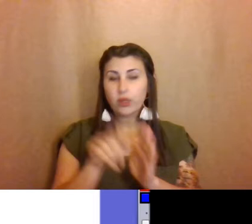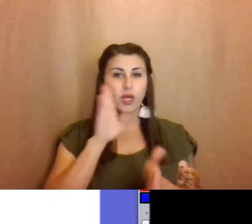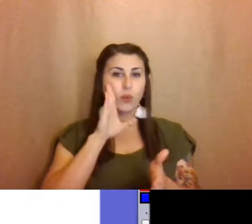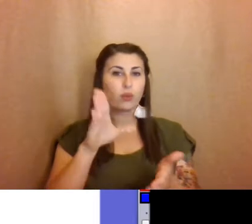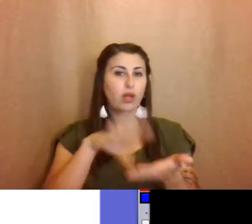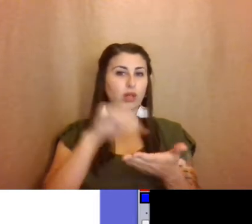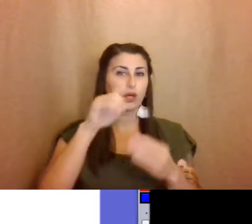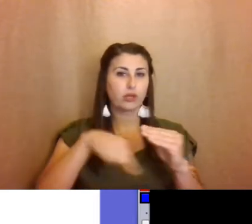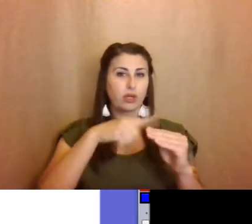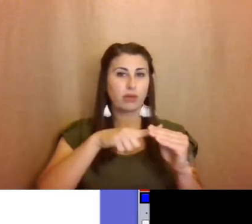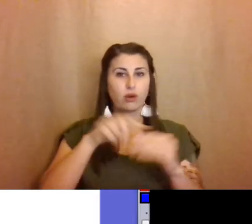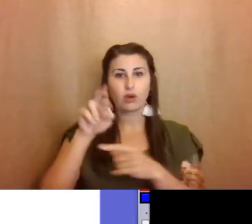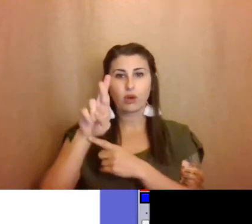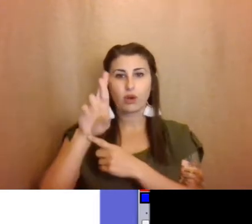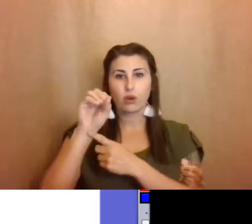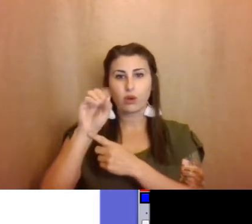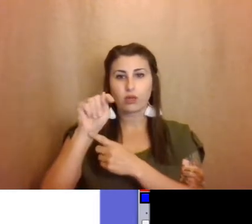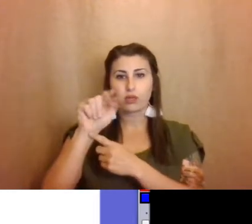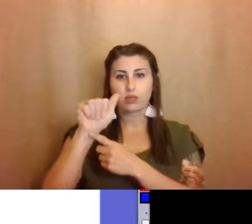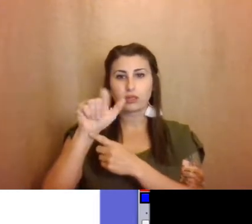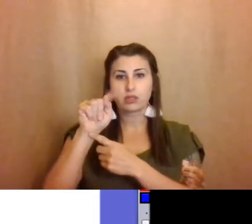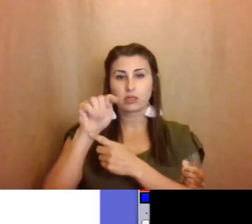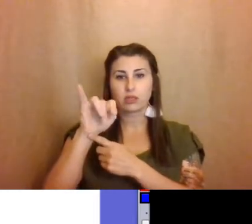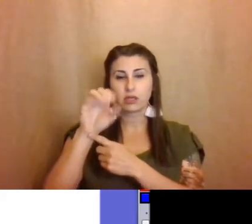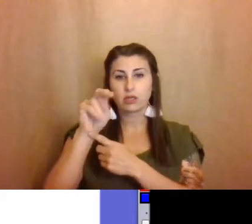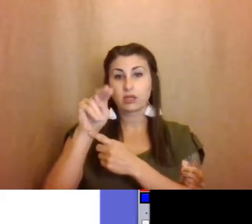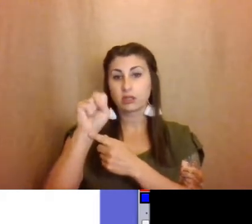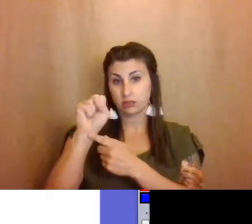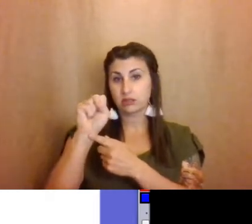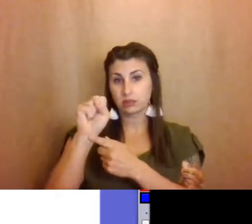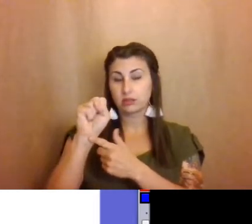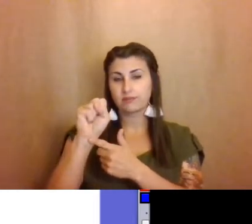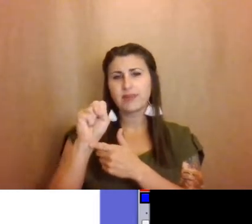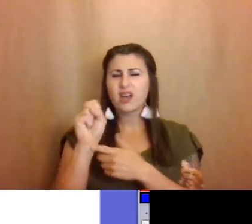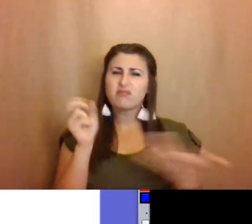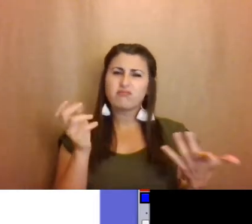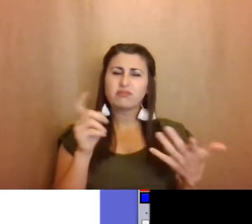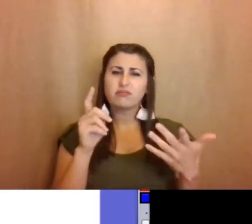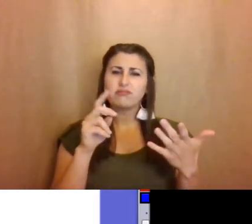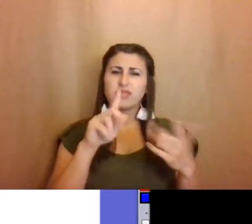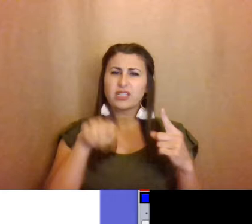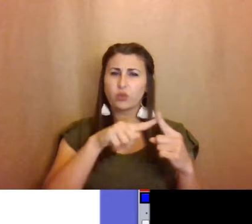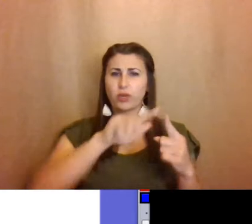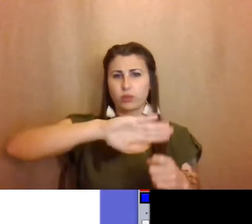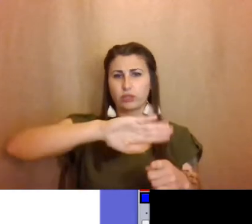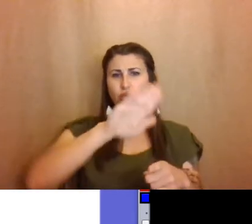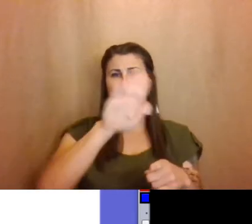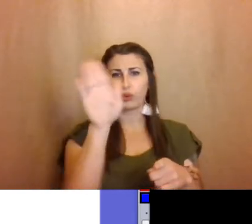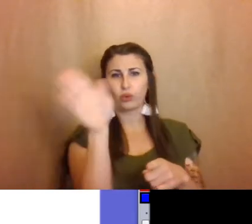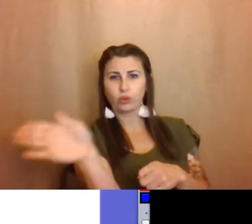Okay, this is what we're going to be looking at today. For the next video, we will be looking at rotations.